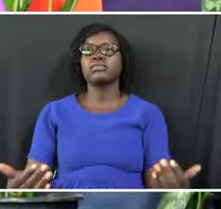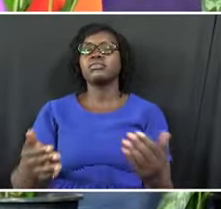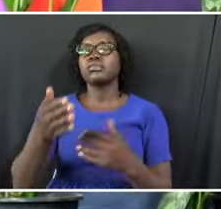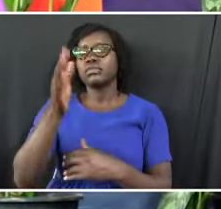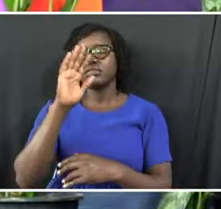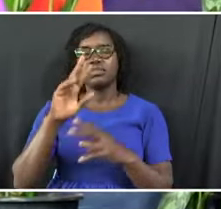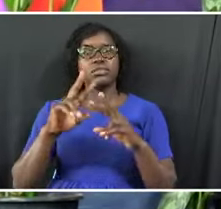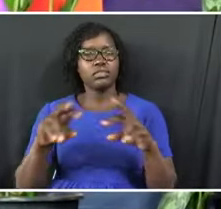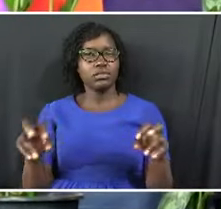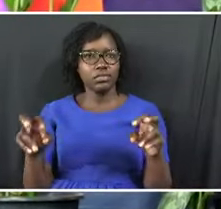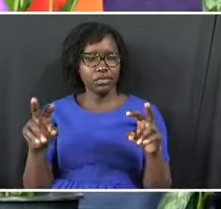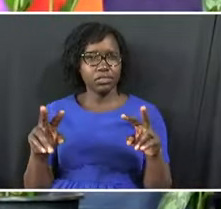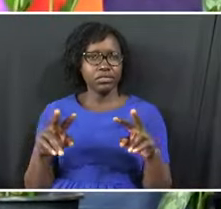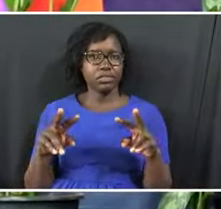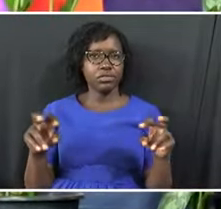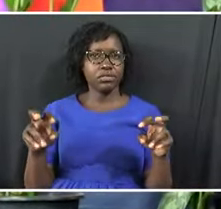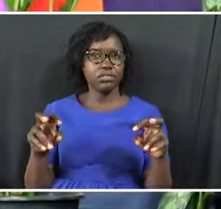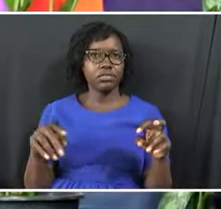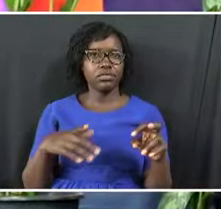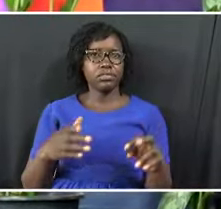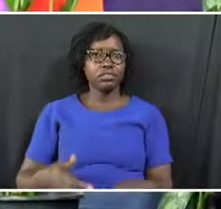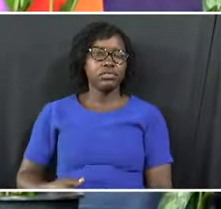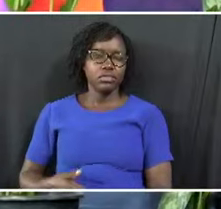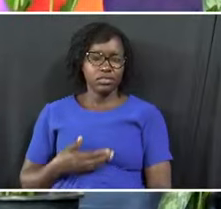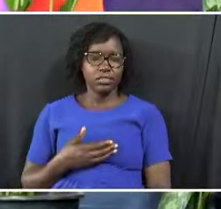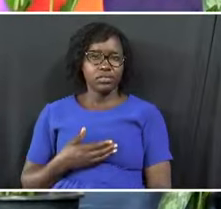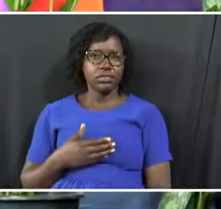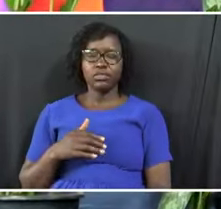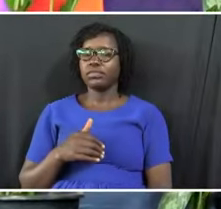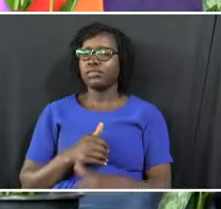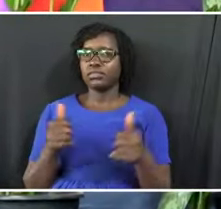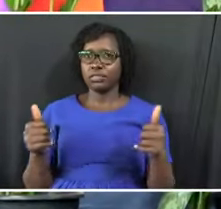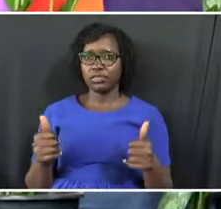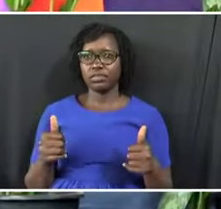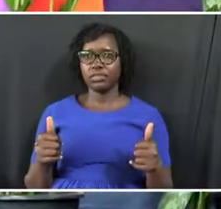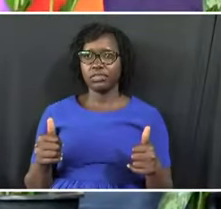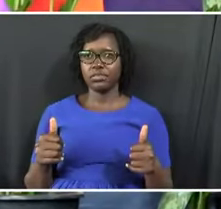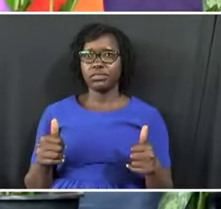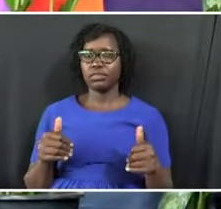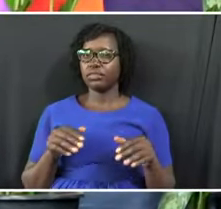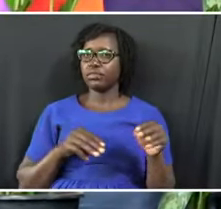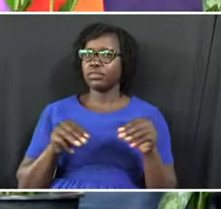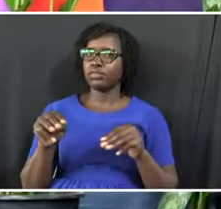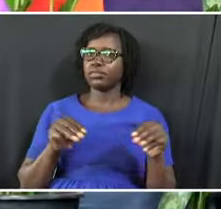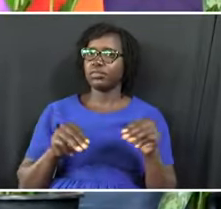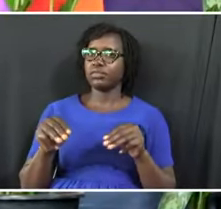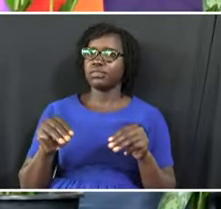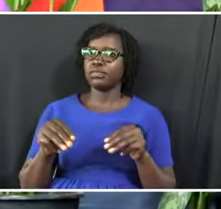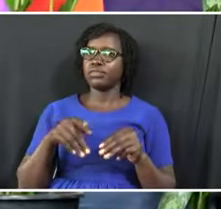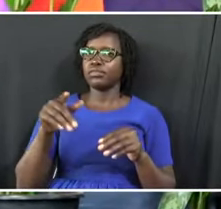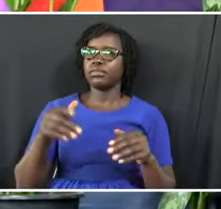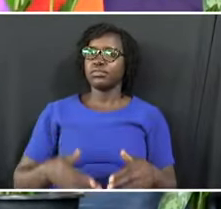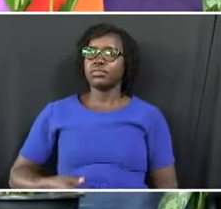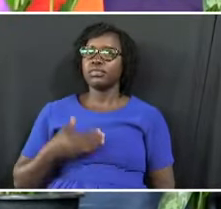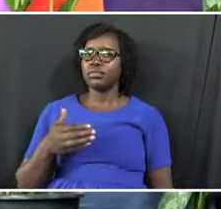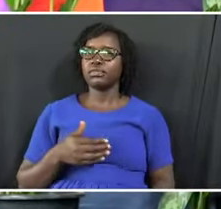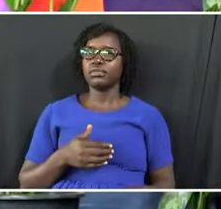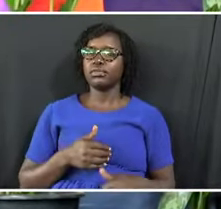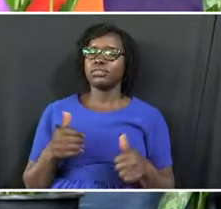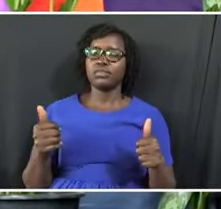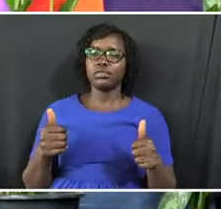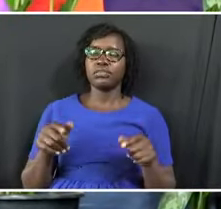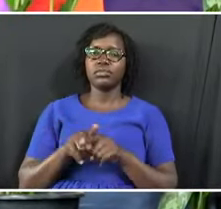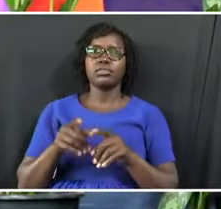check your anger properly. Manage your anger as a